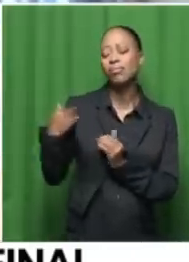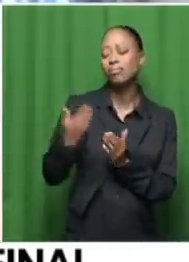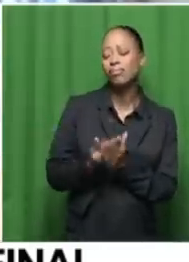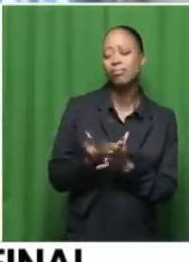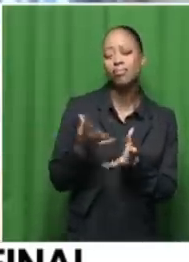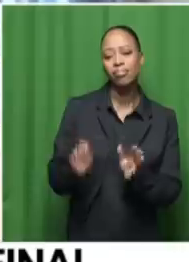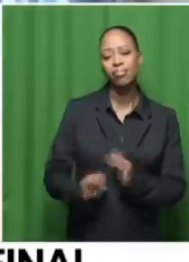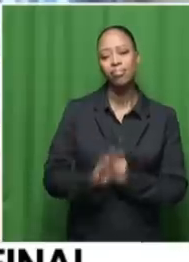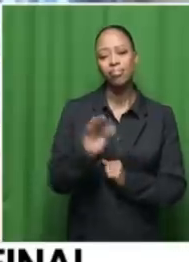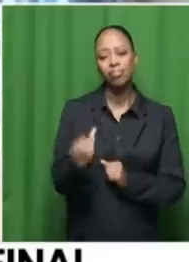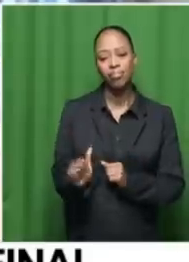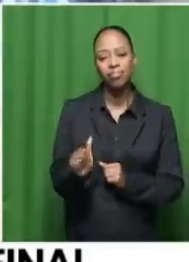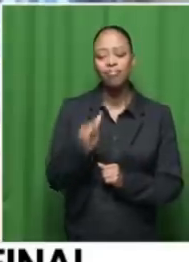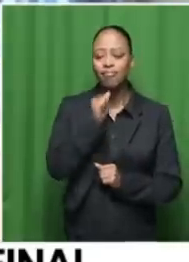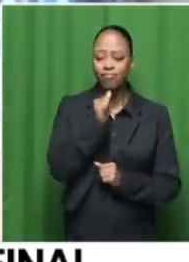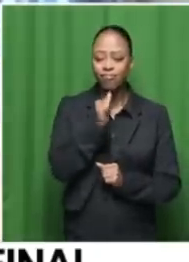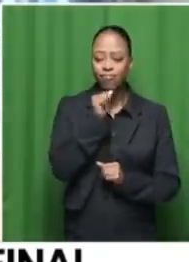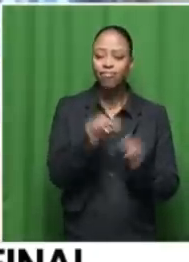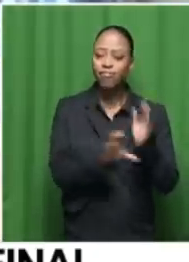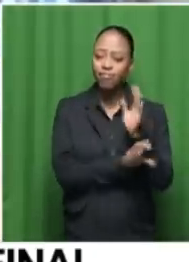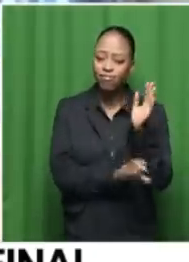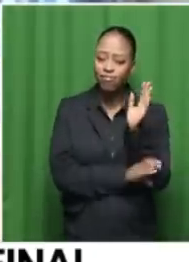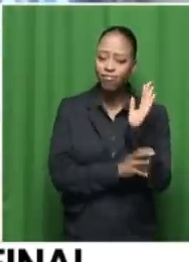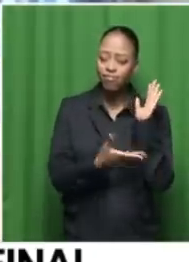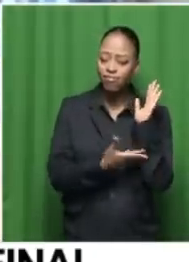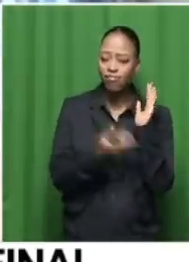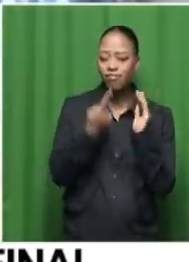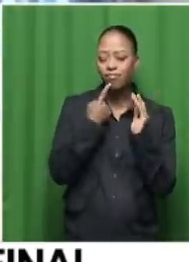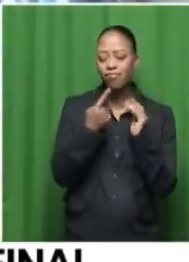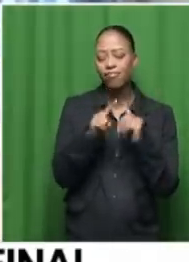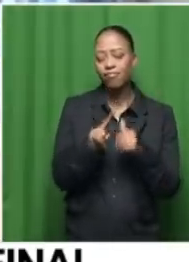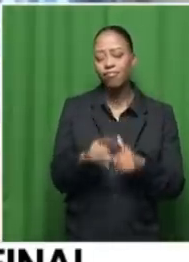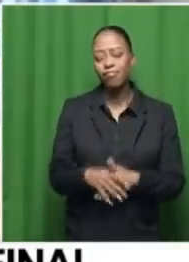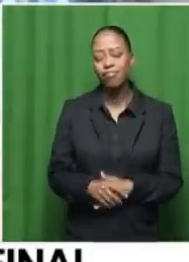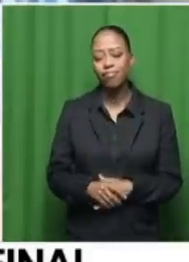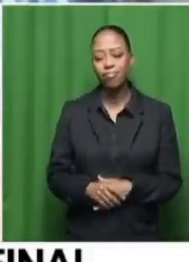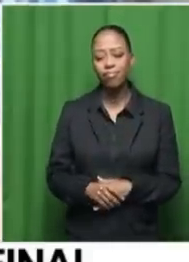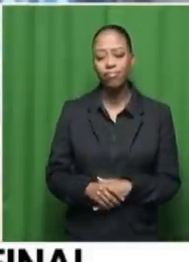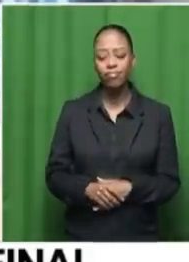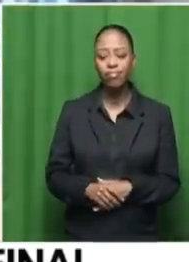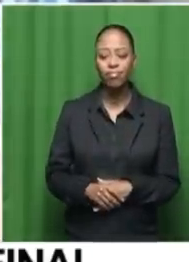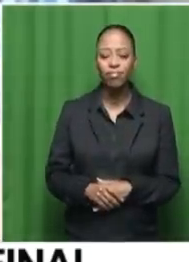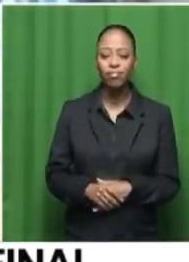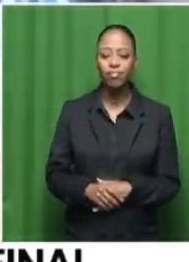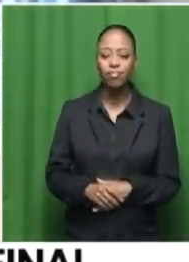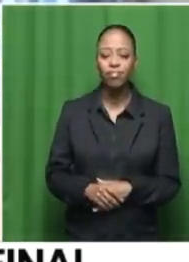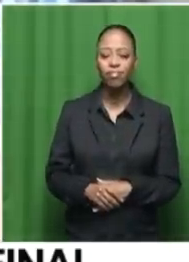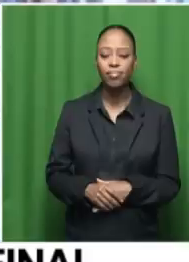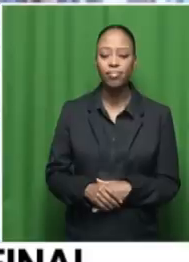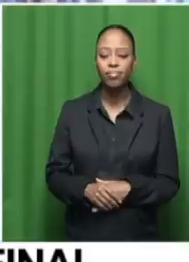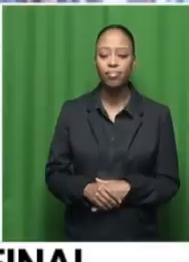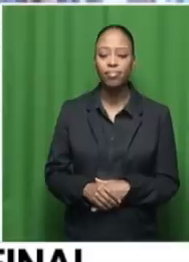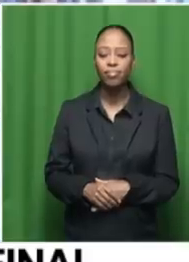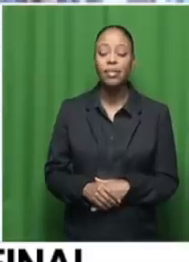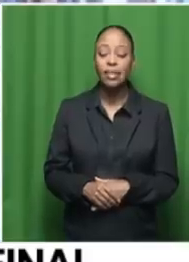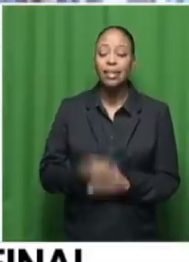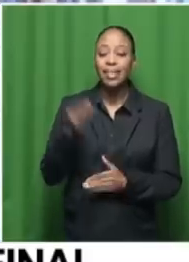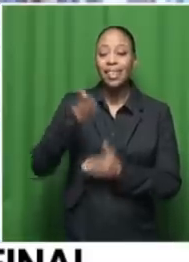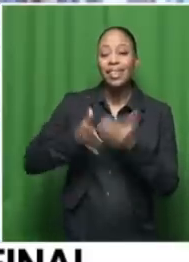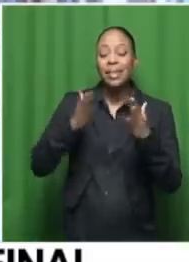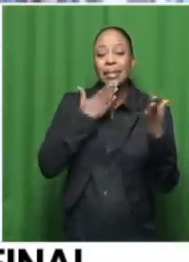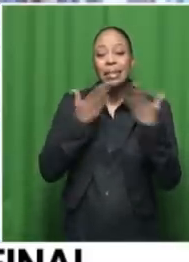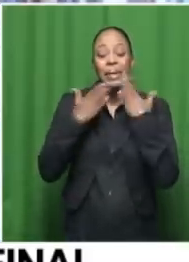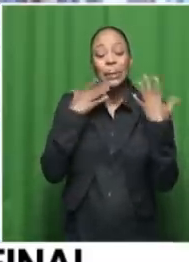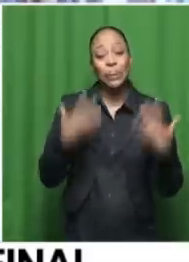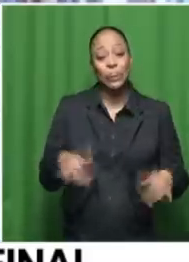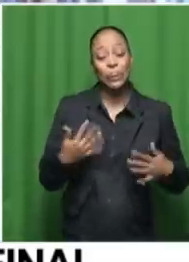Africa, despite what the Constitution requires of government in that regard. Well, we'll leave it there. Thanks so much for your time